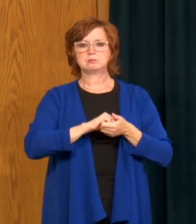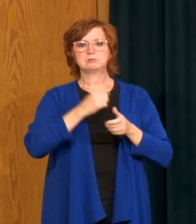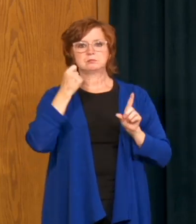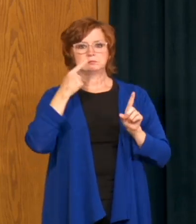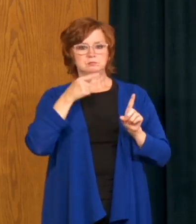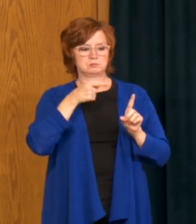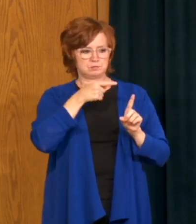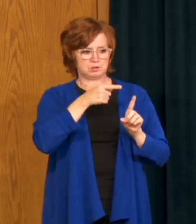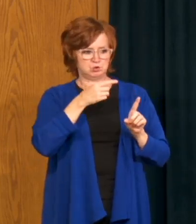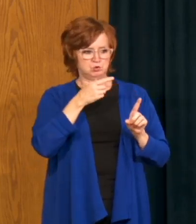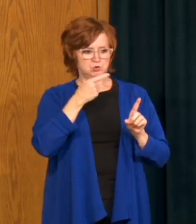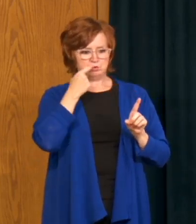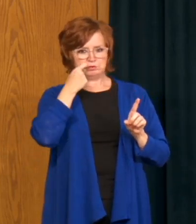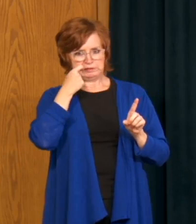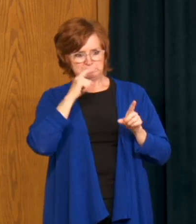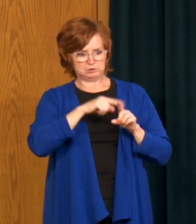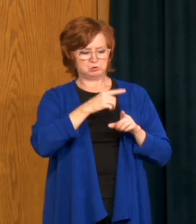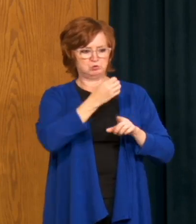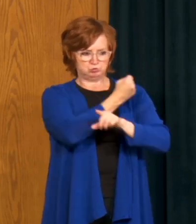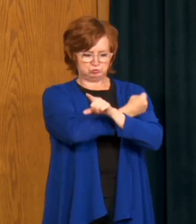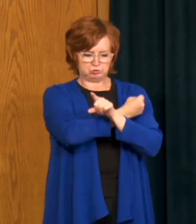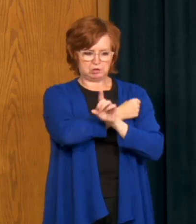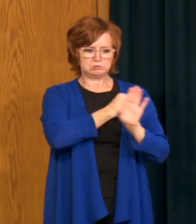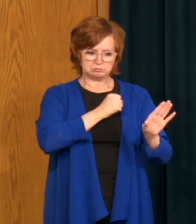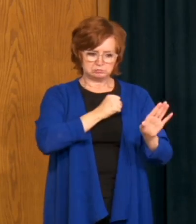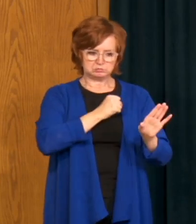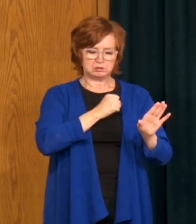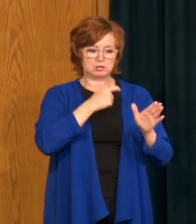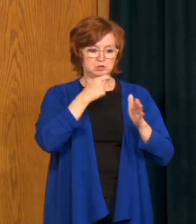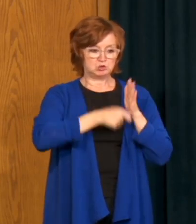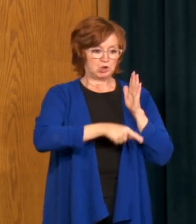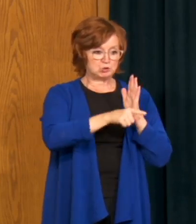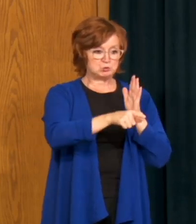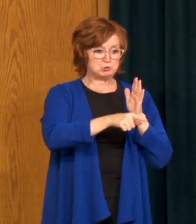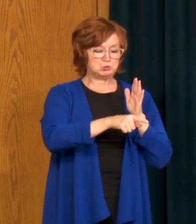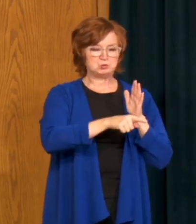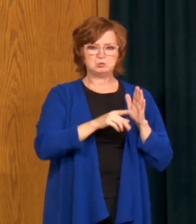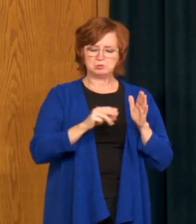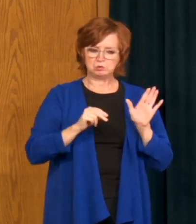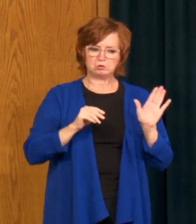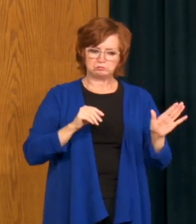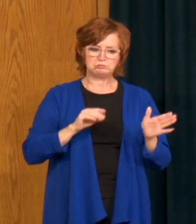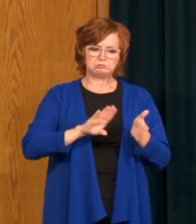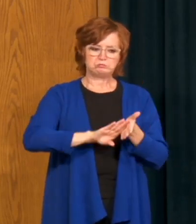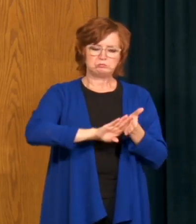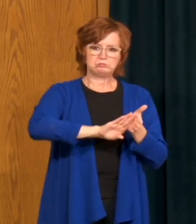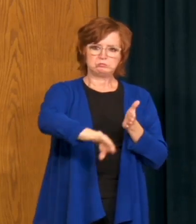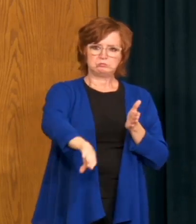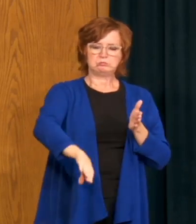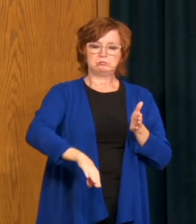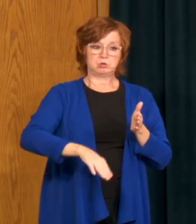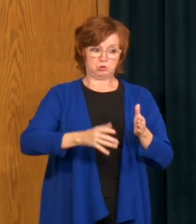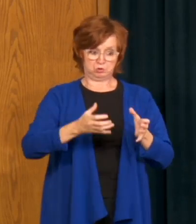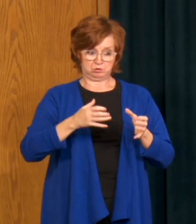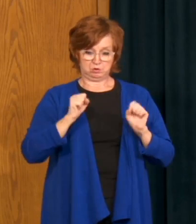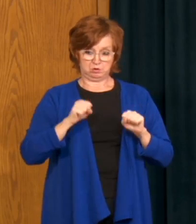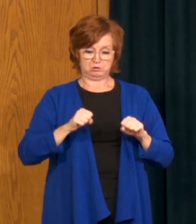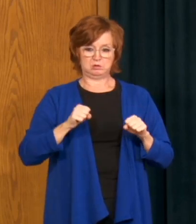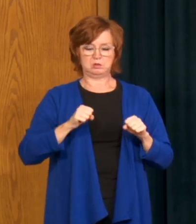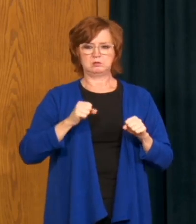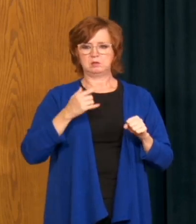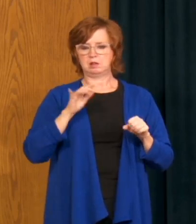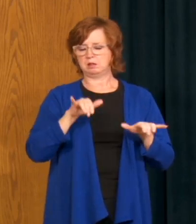health and a substance use disorder issue. And again, that's true for any substance, whether it's substances that we are very